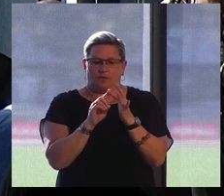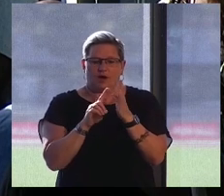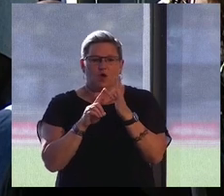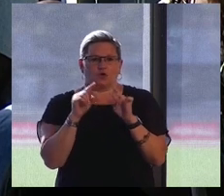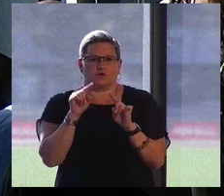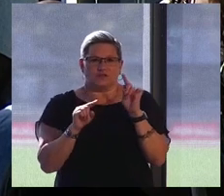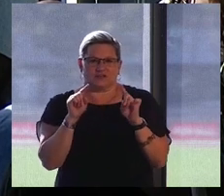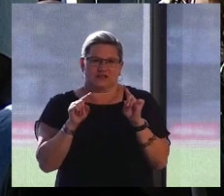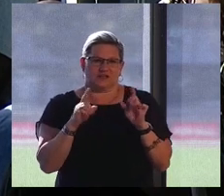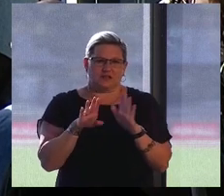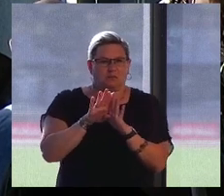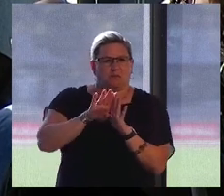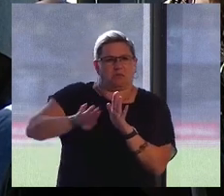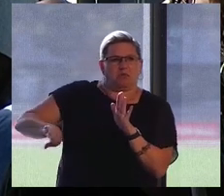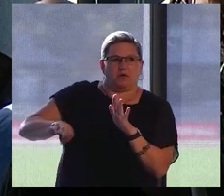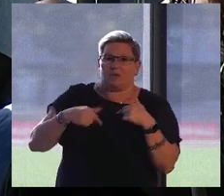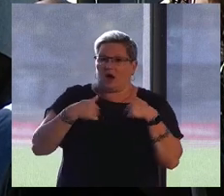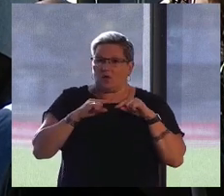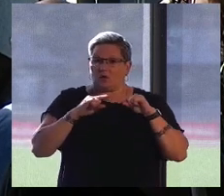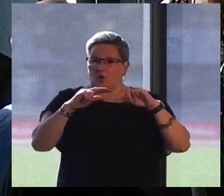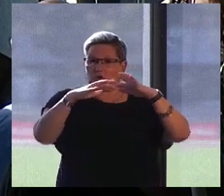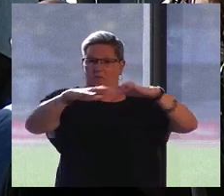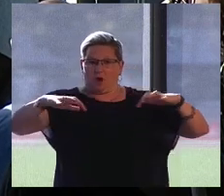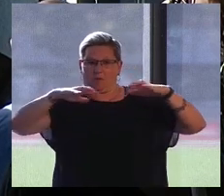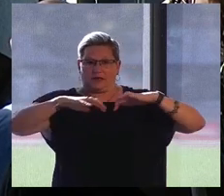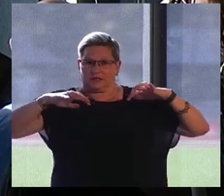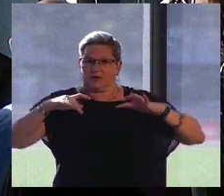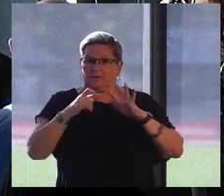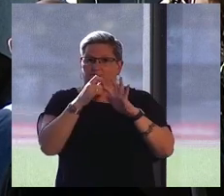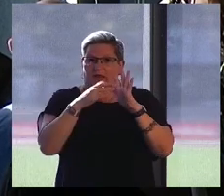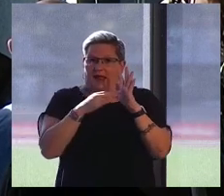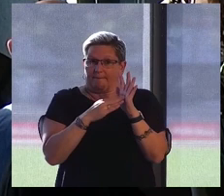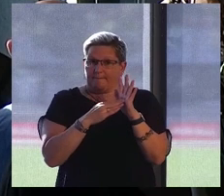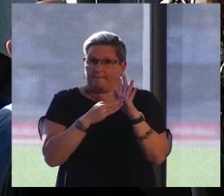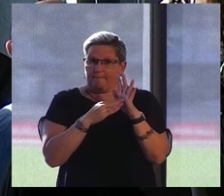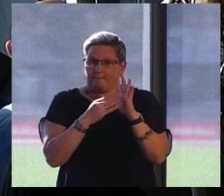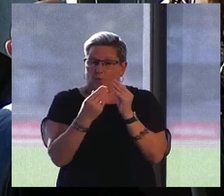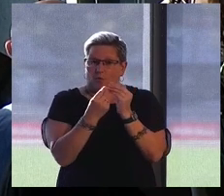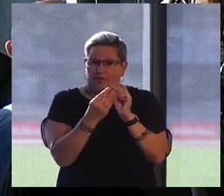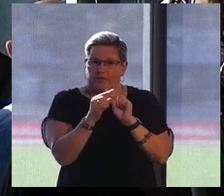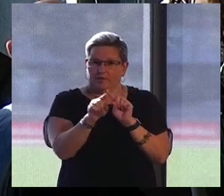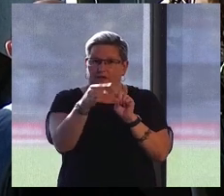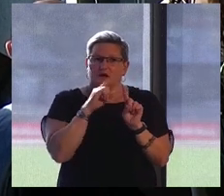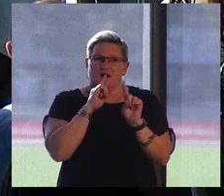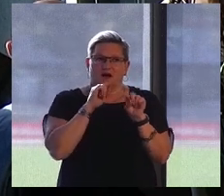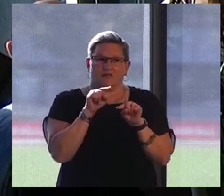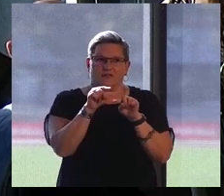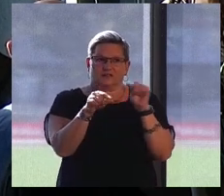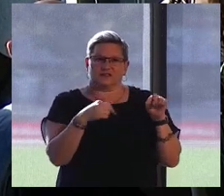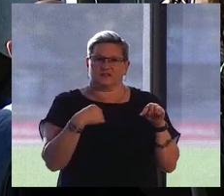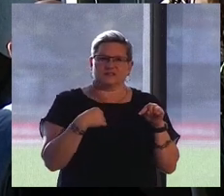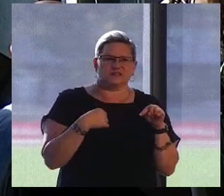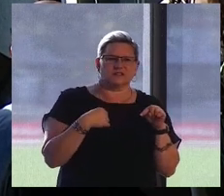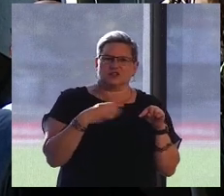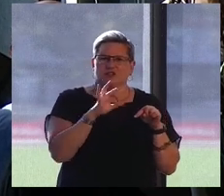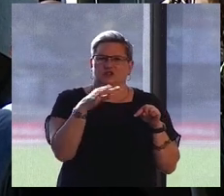I have sat at Parliament House in the Prime Minister's office and had his advisors say, I think we took the climate election too literally. I